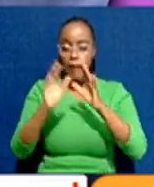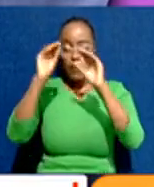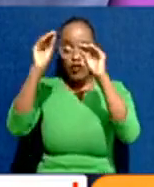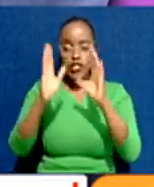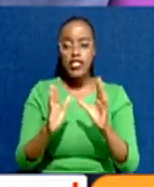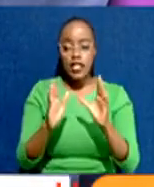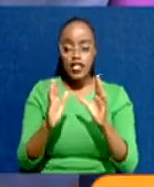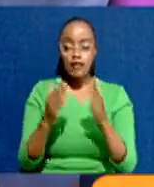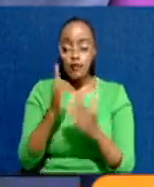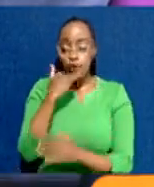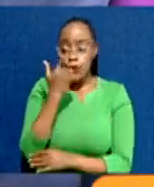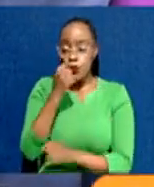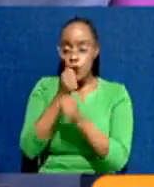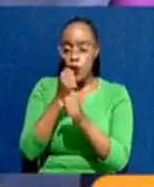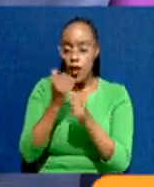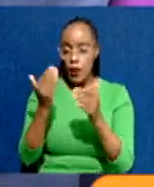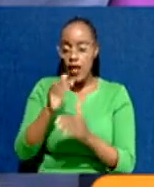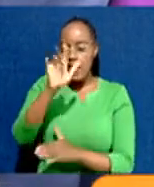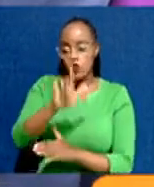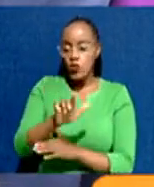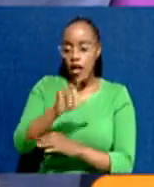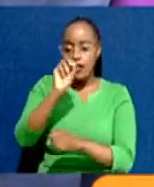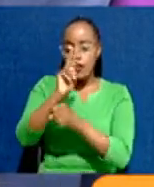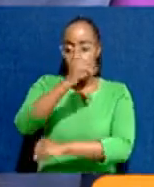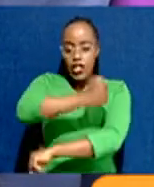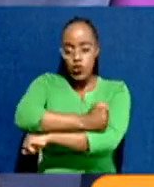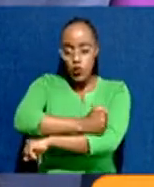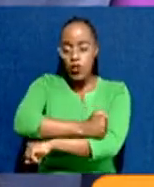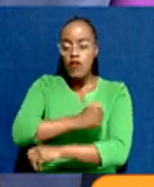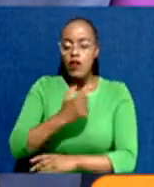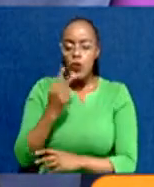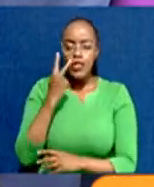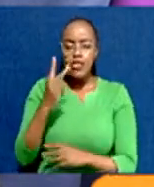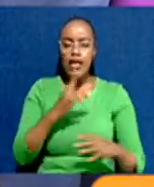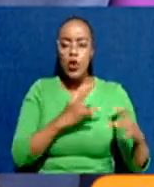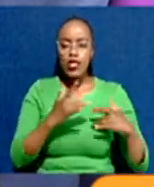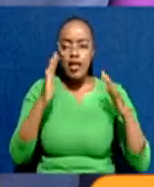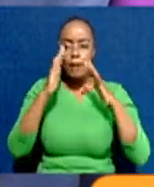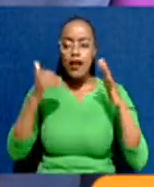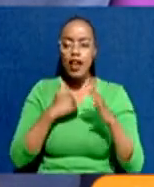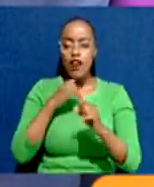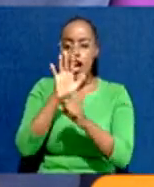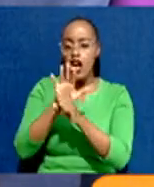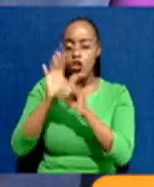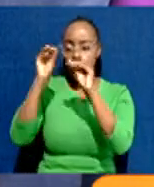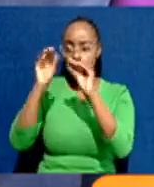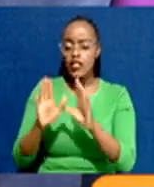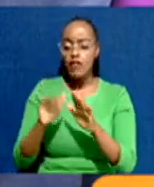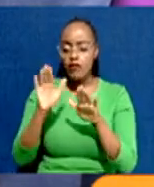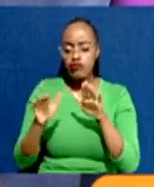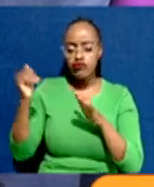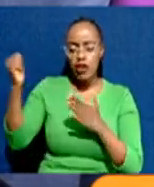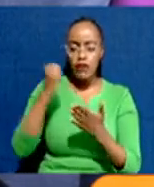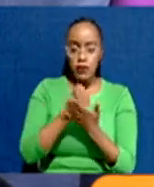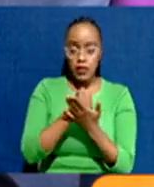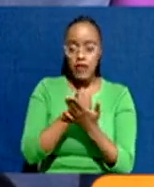teachers who work in the junior secondary schools. We note with grave concern that most teachers placed in junior secondary